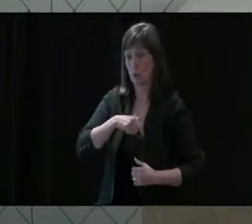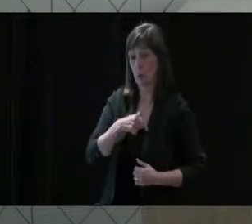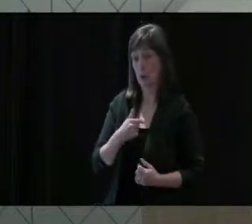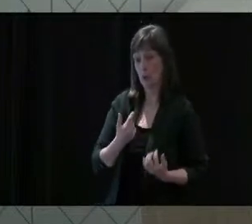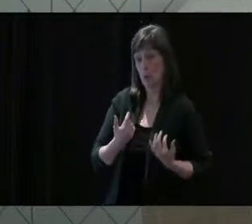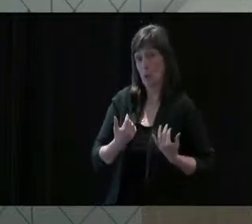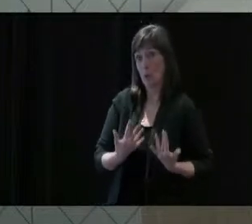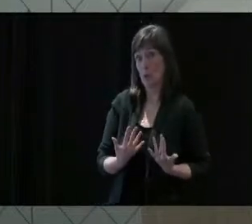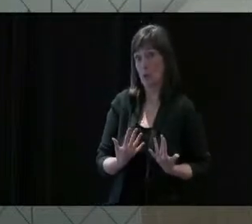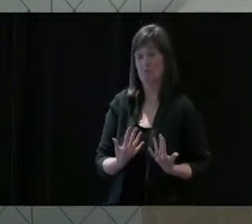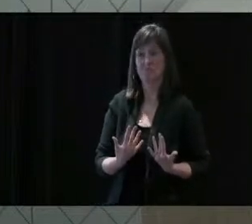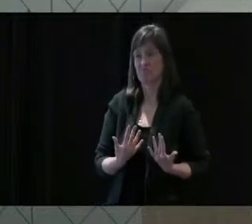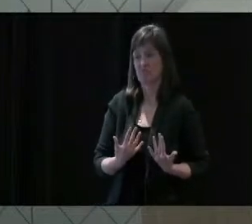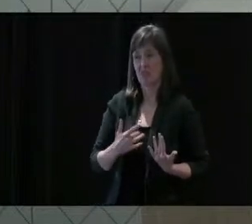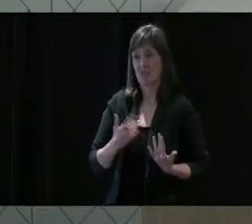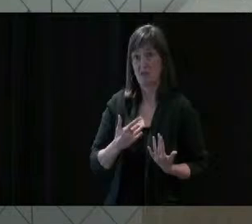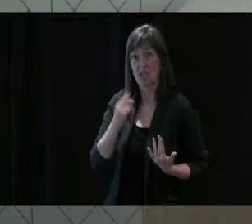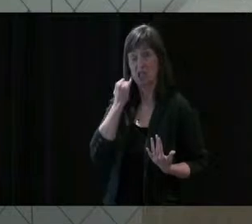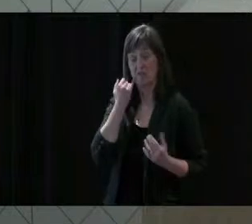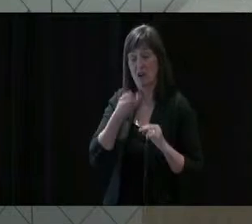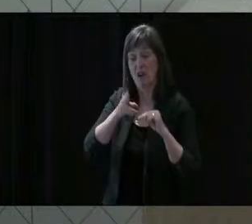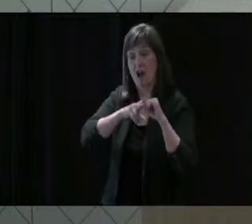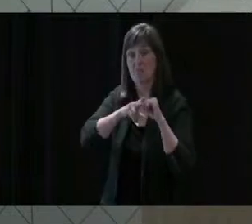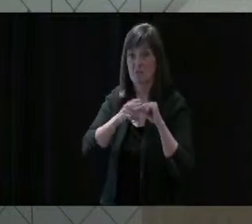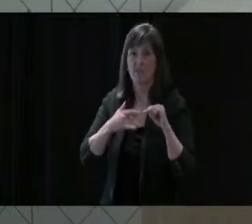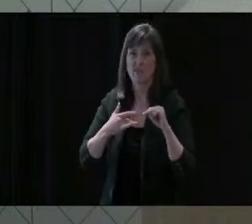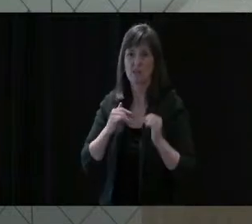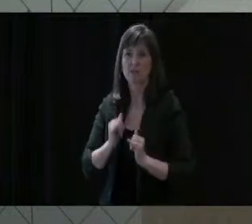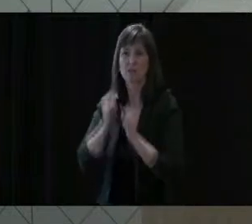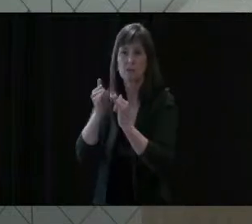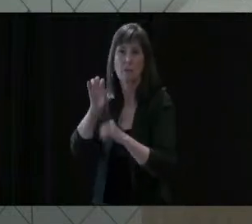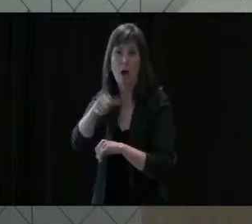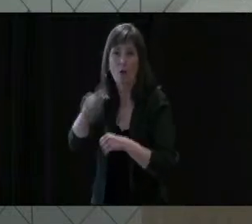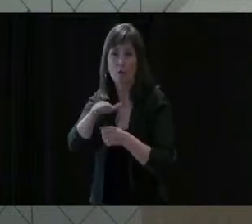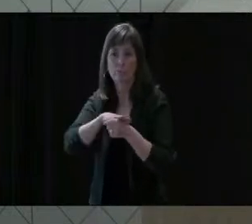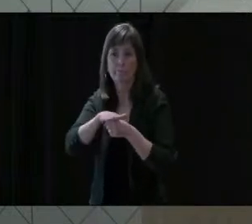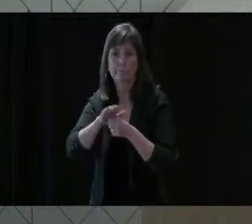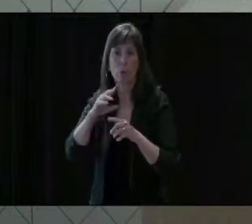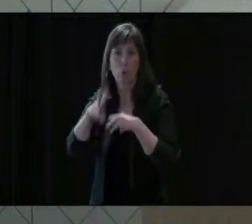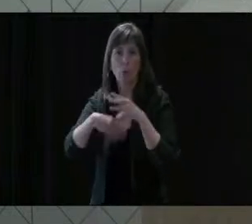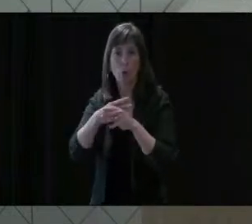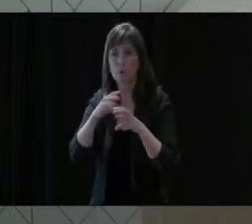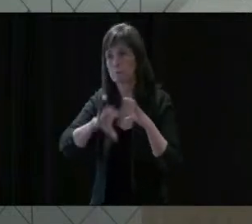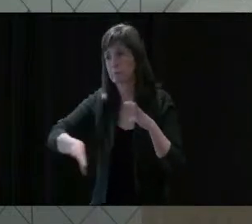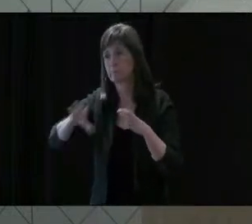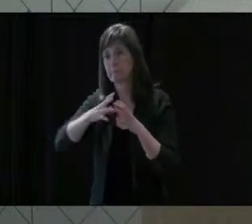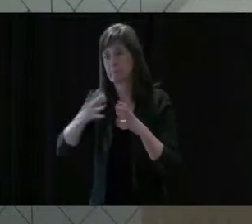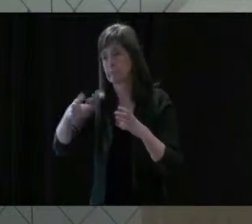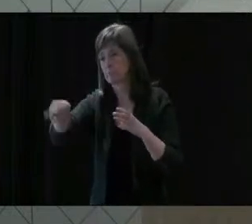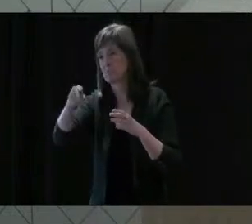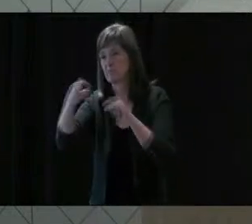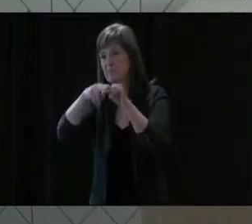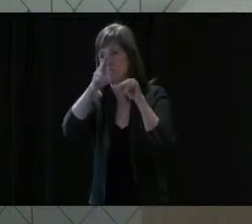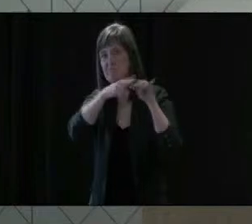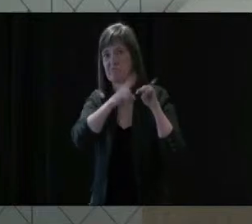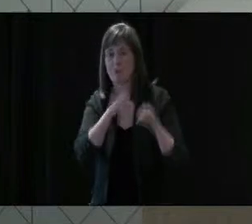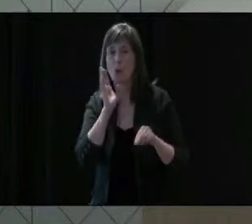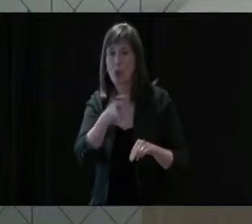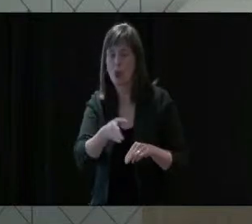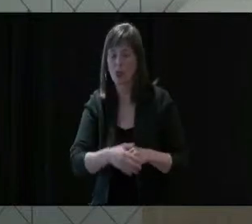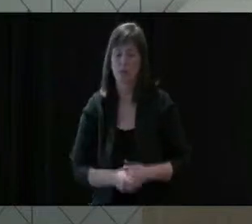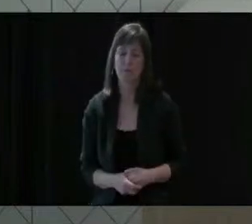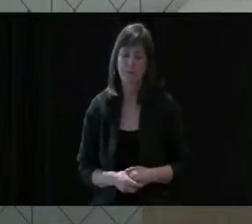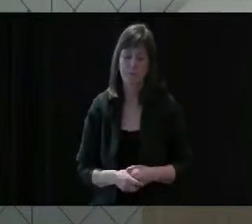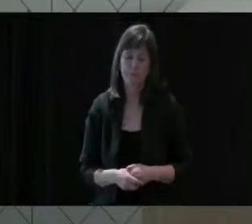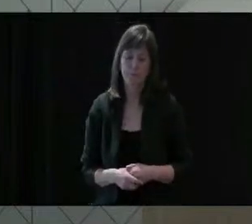be offside in terms of trend with respect to corporate income tax. Also, it's to be